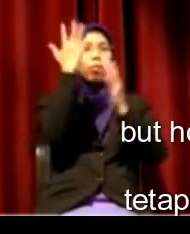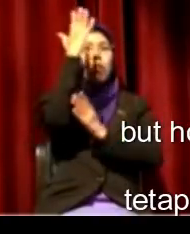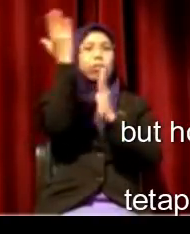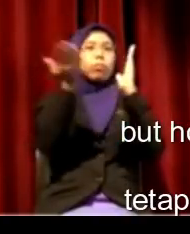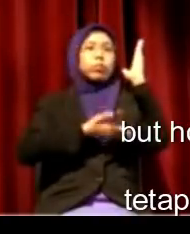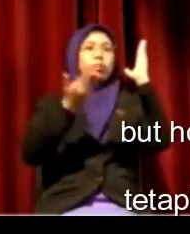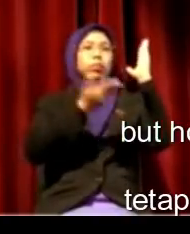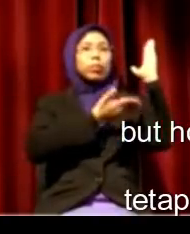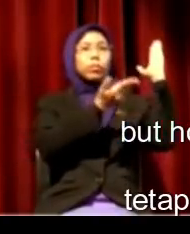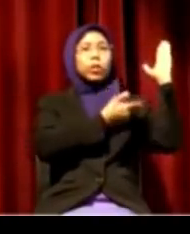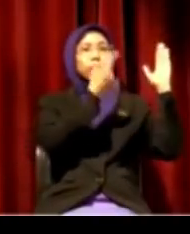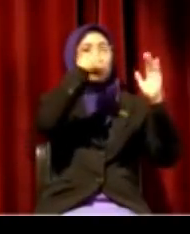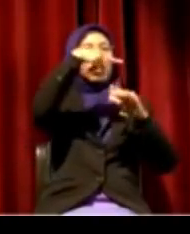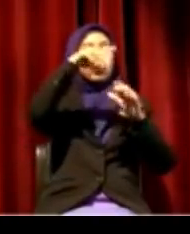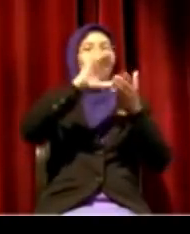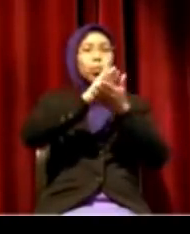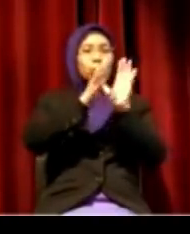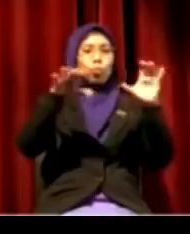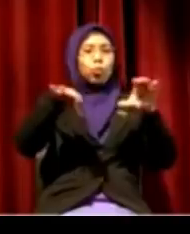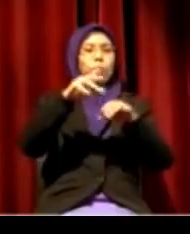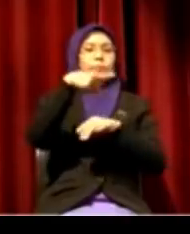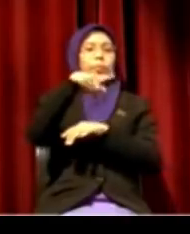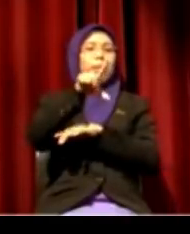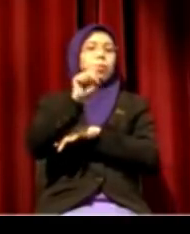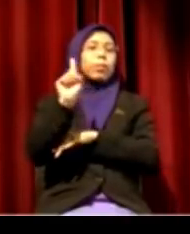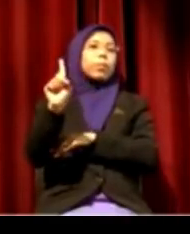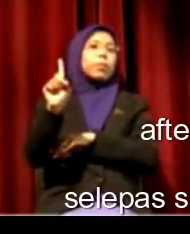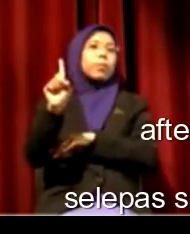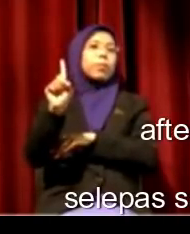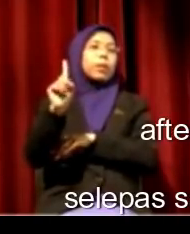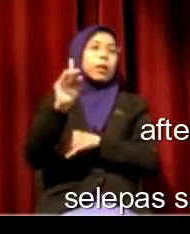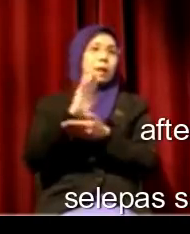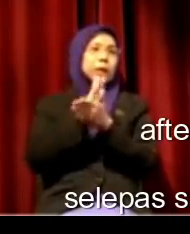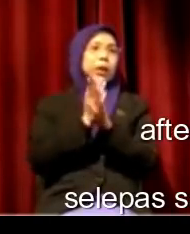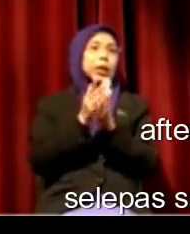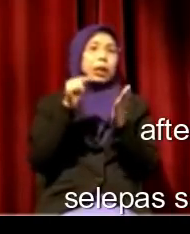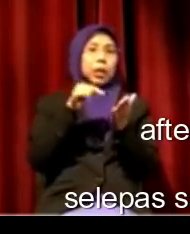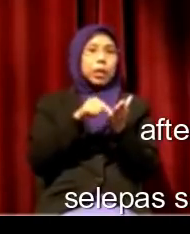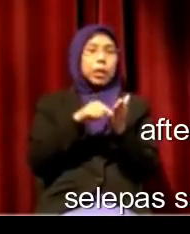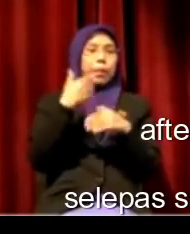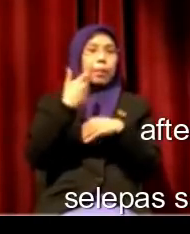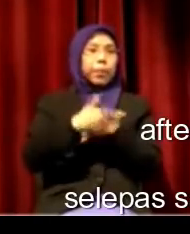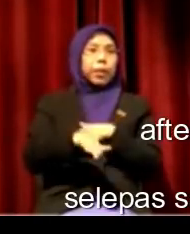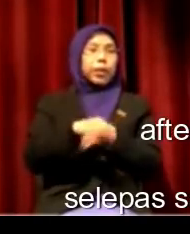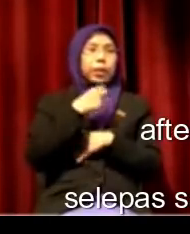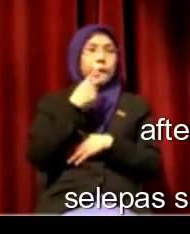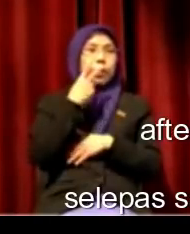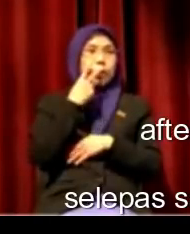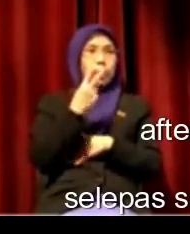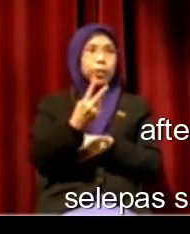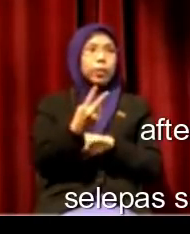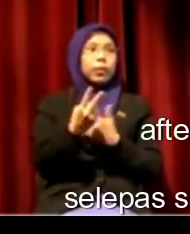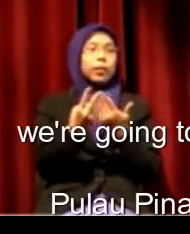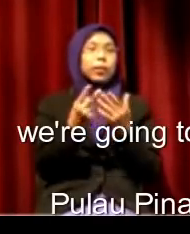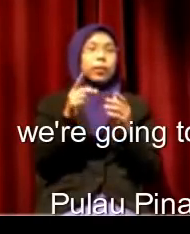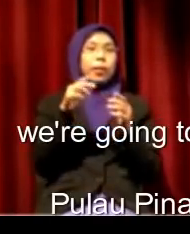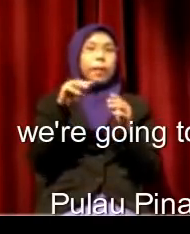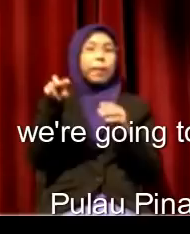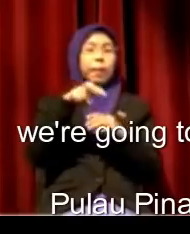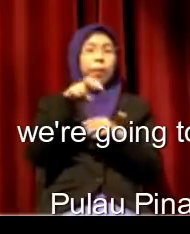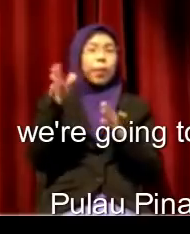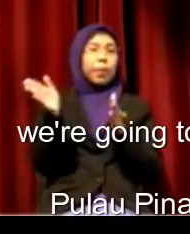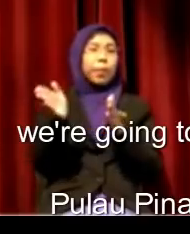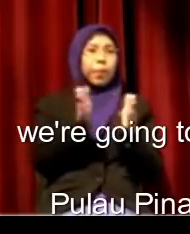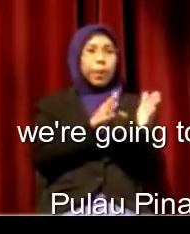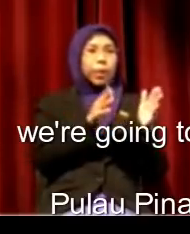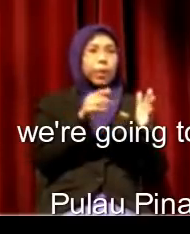having the PL1? Is there a possibility to review it? And then after that, because I look into the whole transport master plan, we are going to